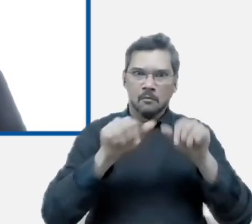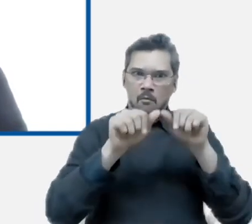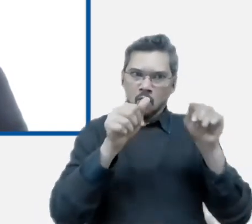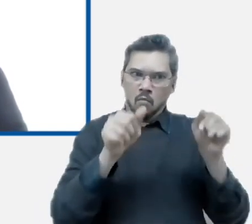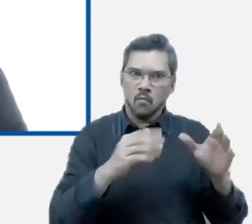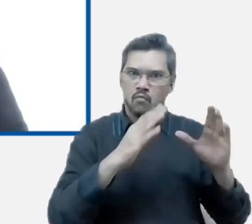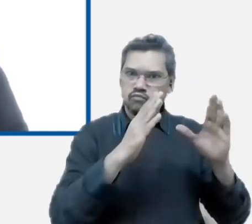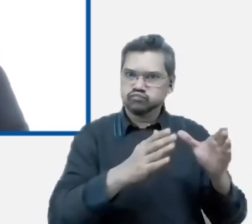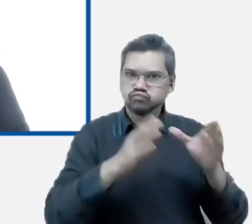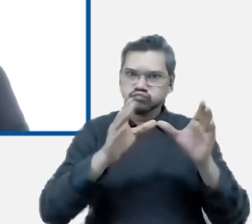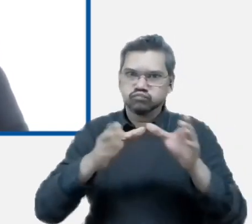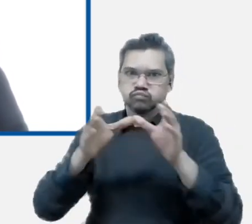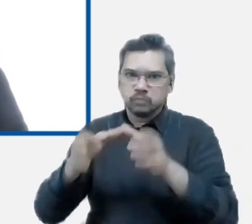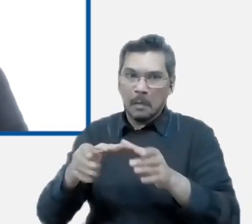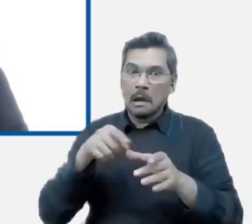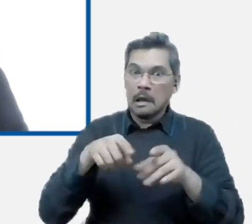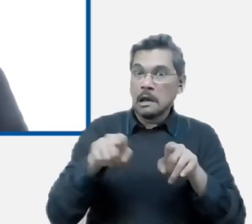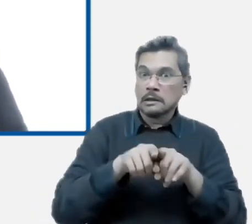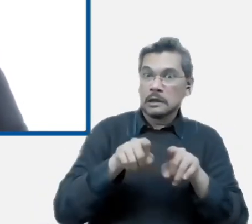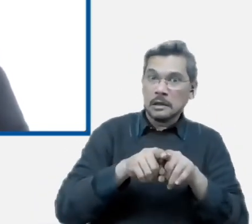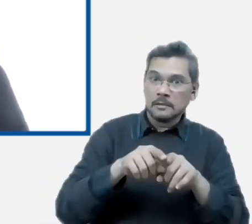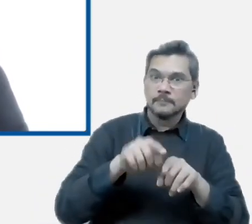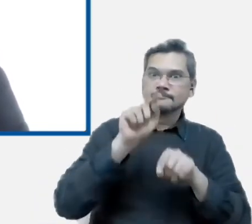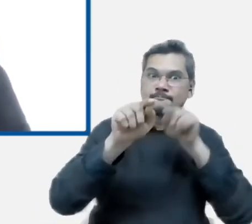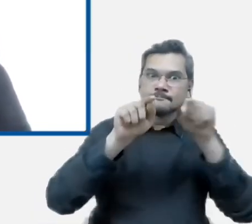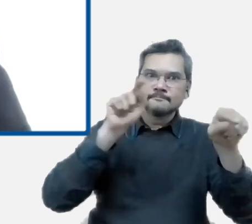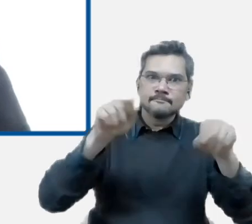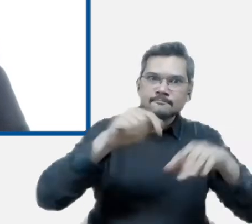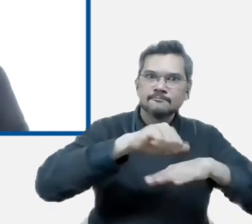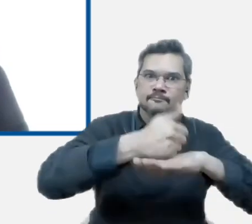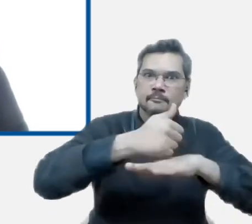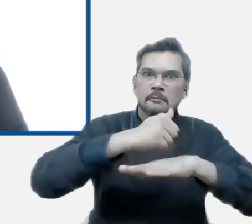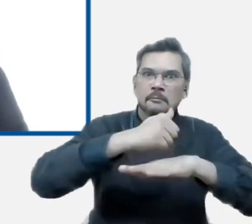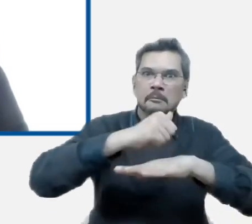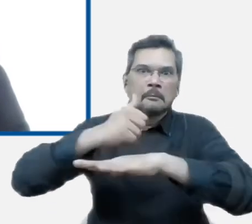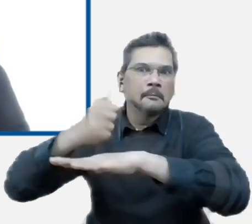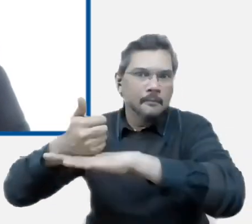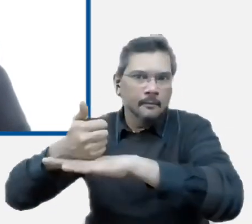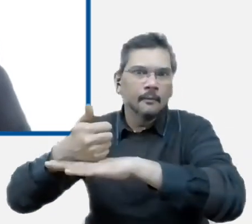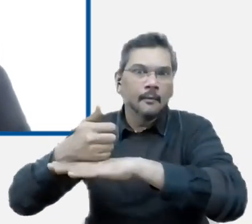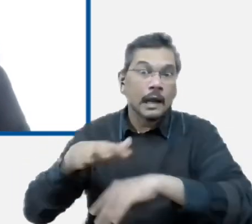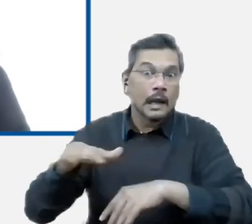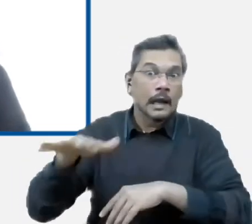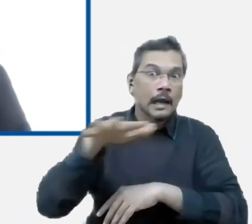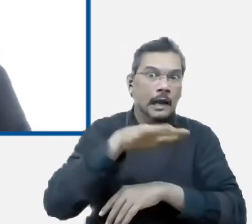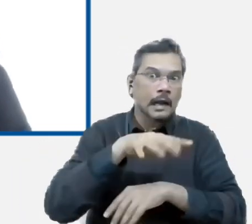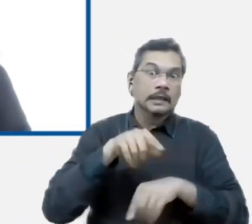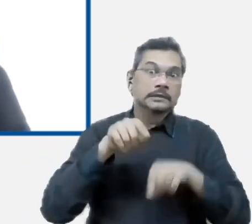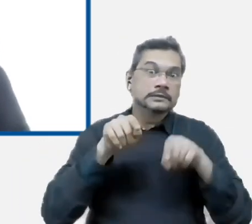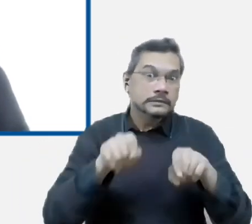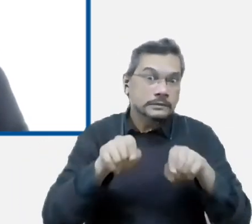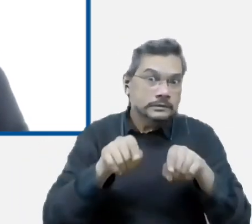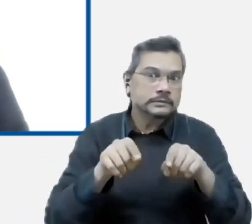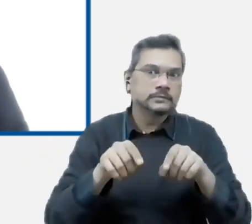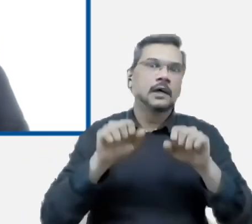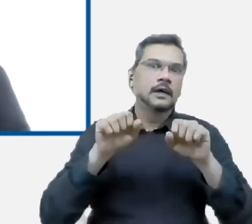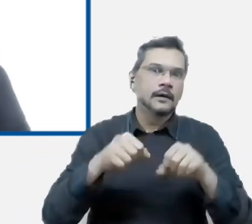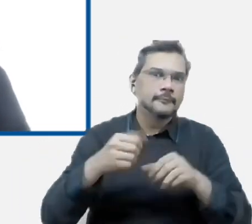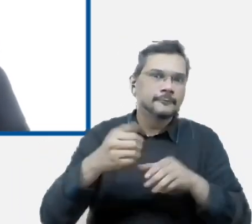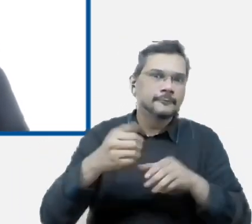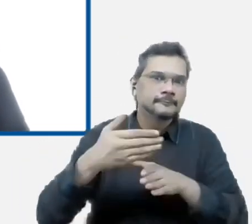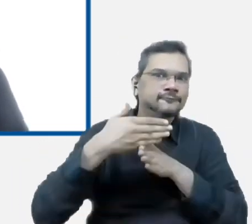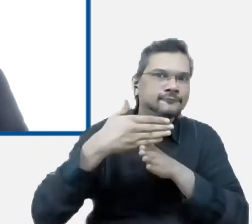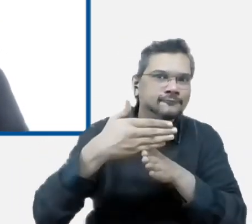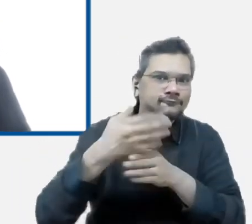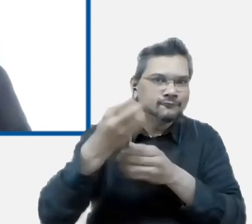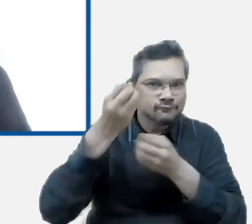centers. This is how we deal with it. But on data sharing, countries are sharing, for example, met station data, but we want to advance it